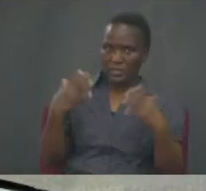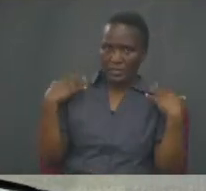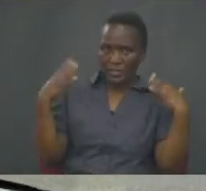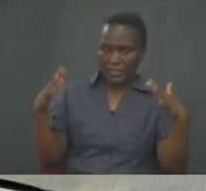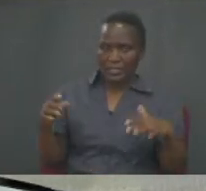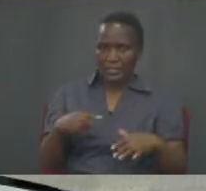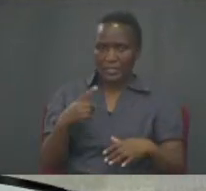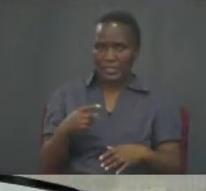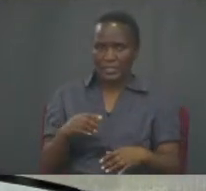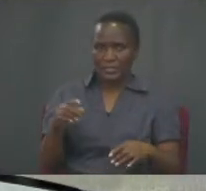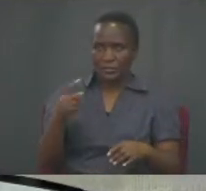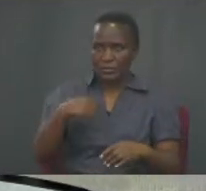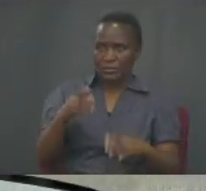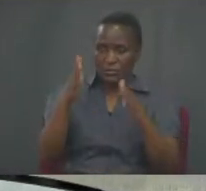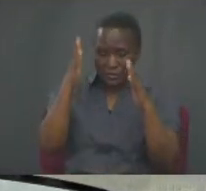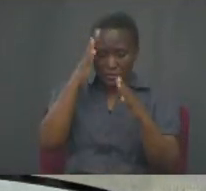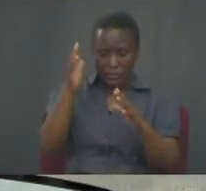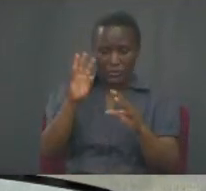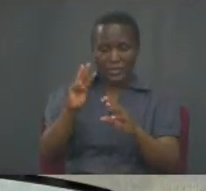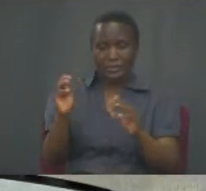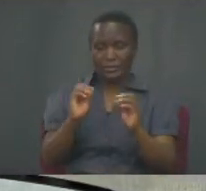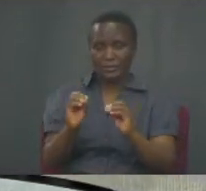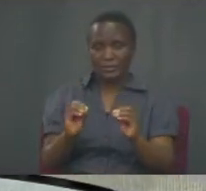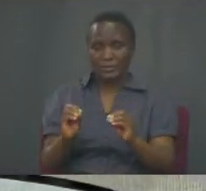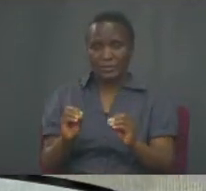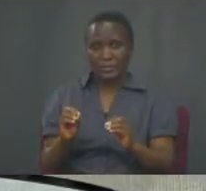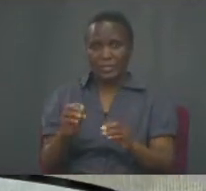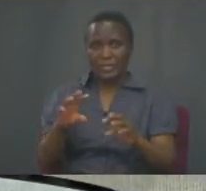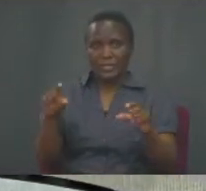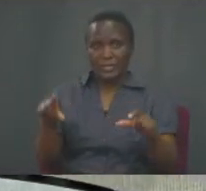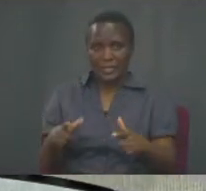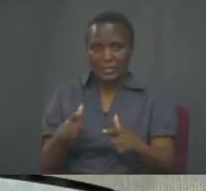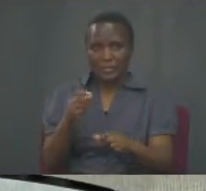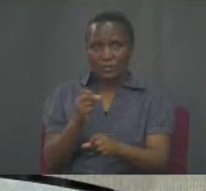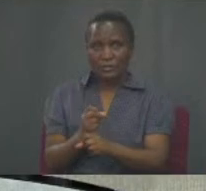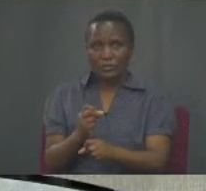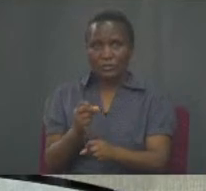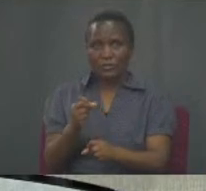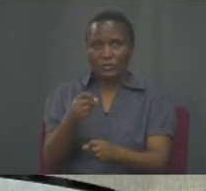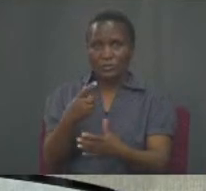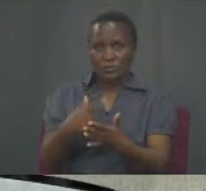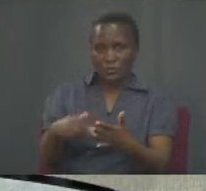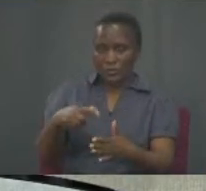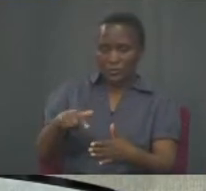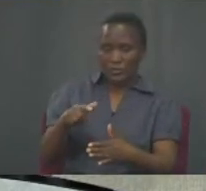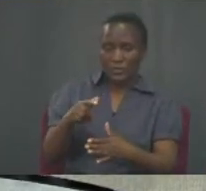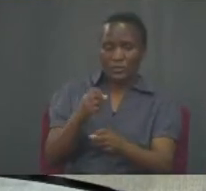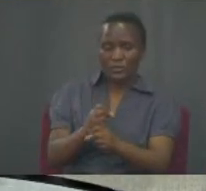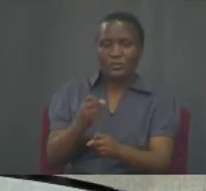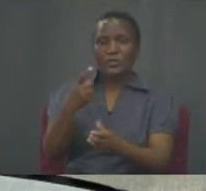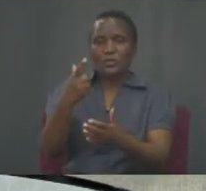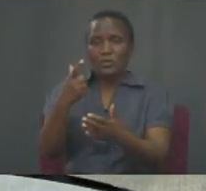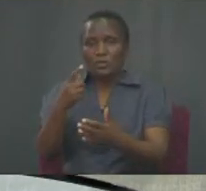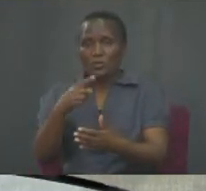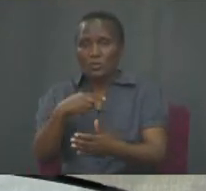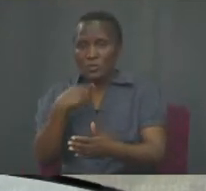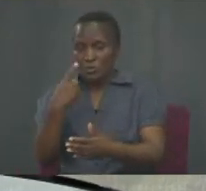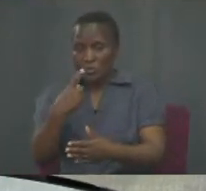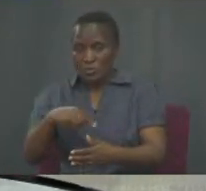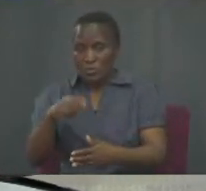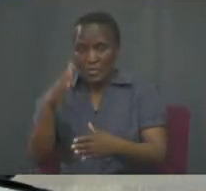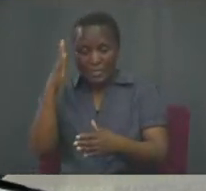do to those we don't know what we do to those we don't know. And the Bible in verse number 25